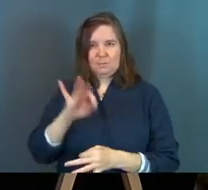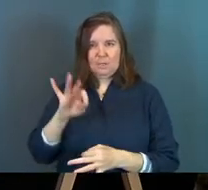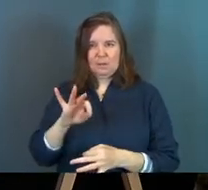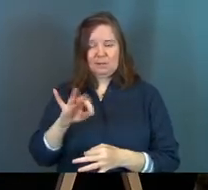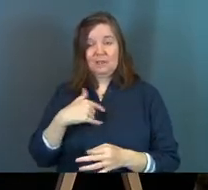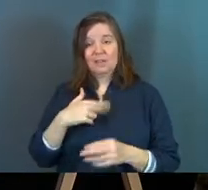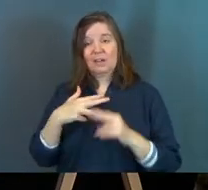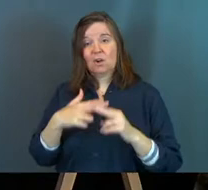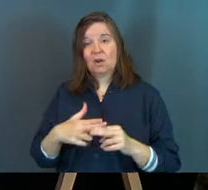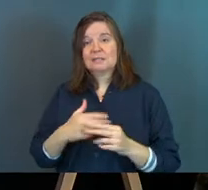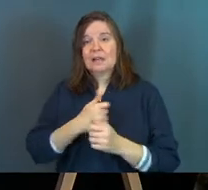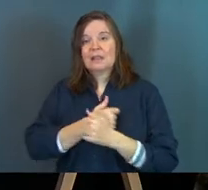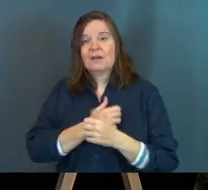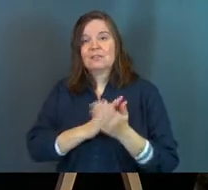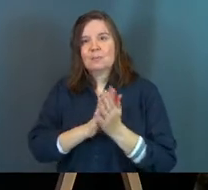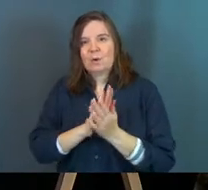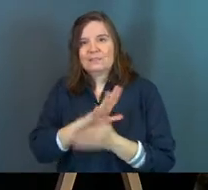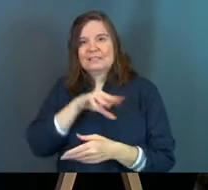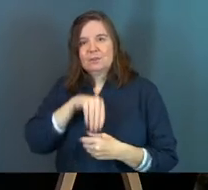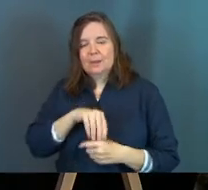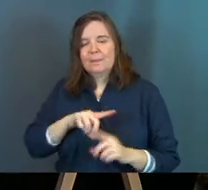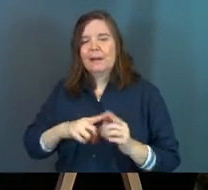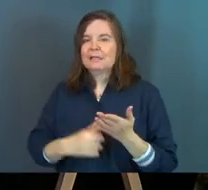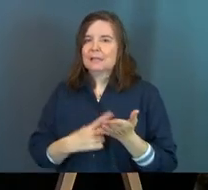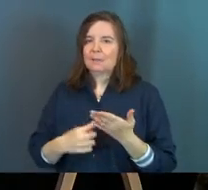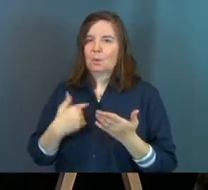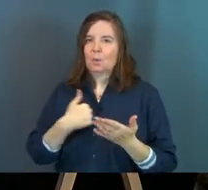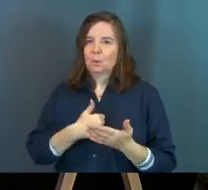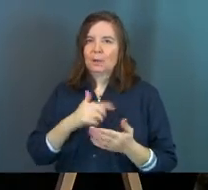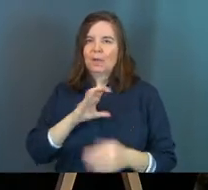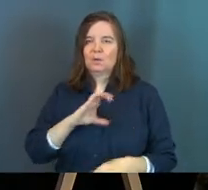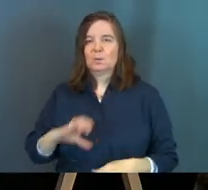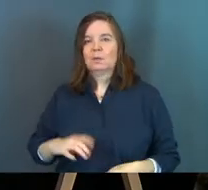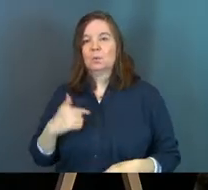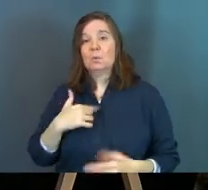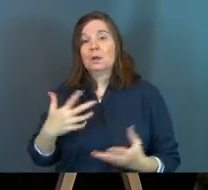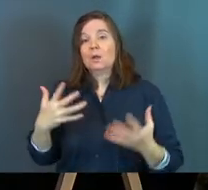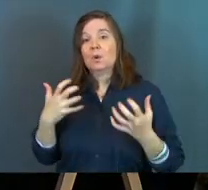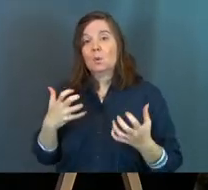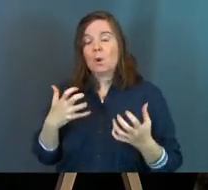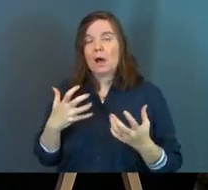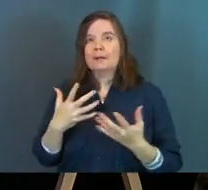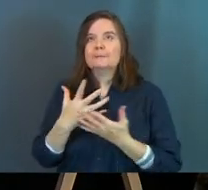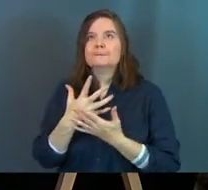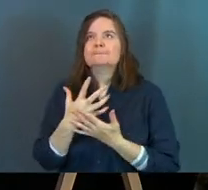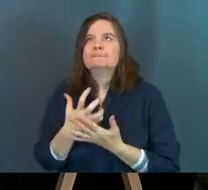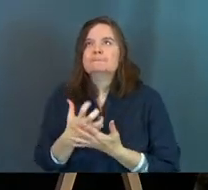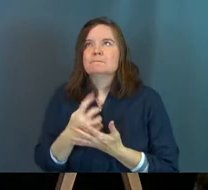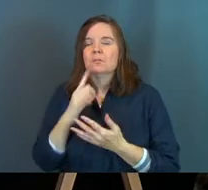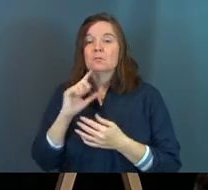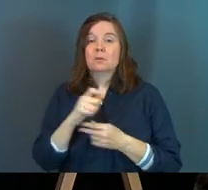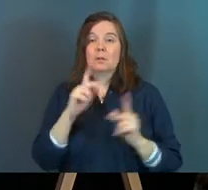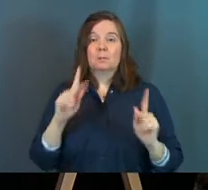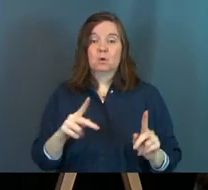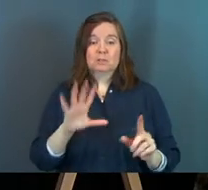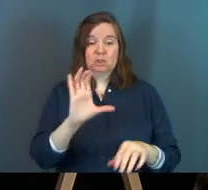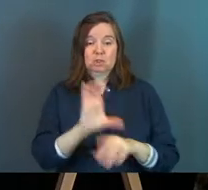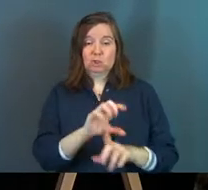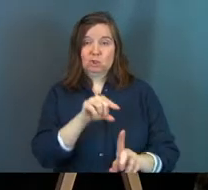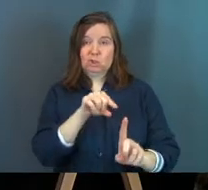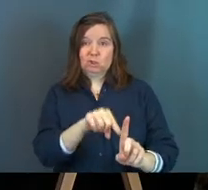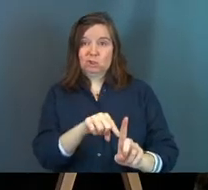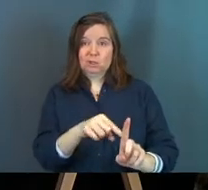I believe is a loving motivation, I think sometimes we as Christians, we want so much for another person in the